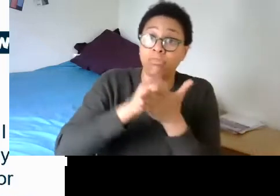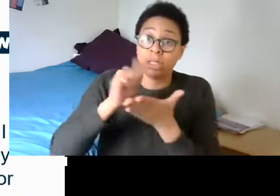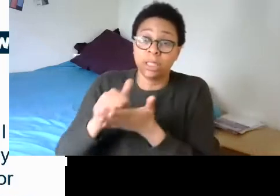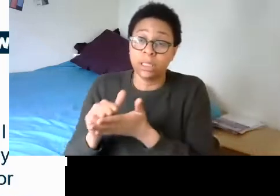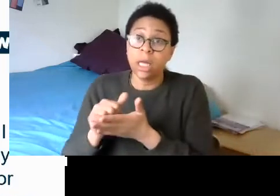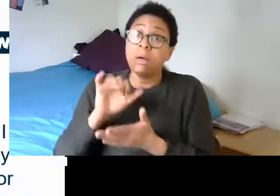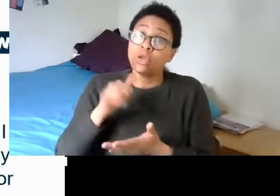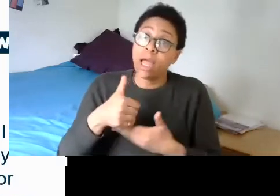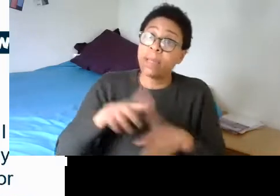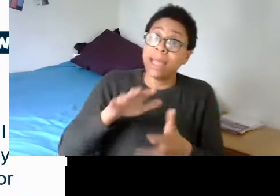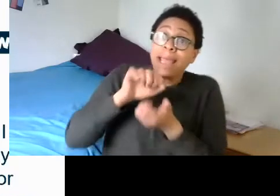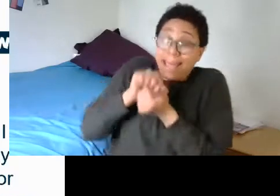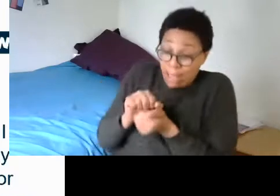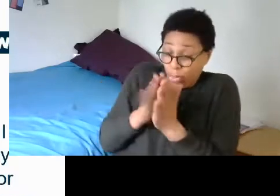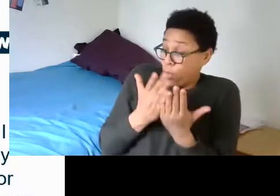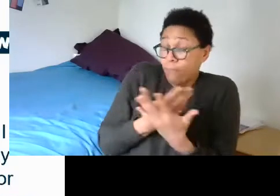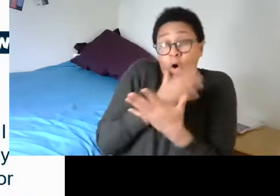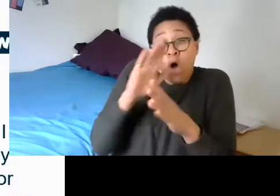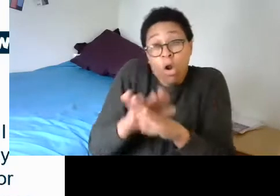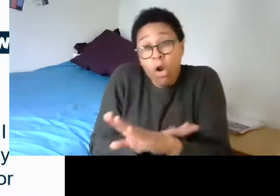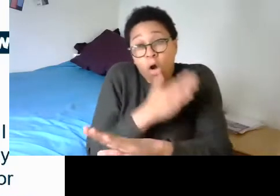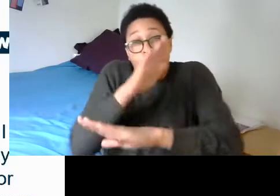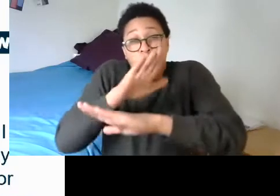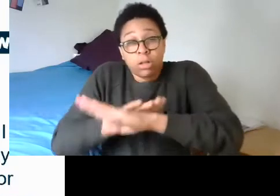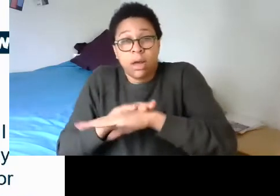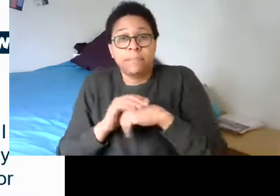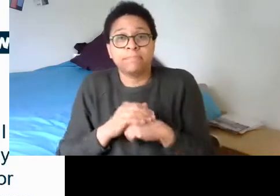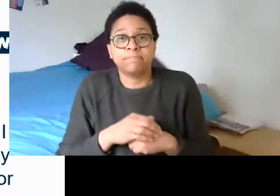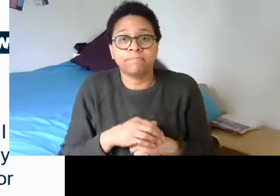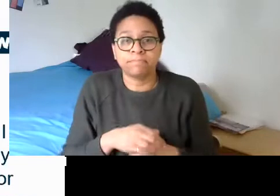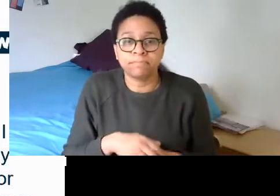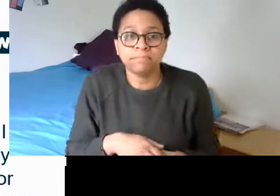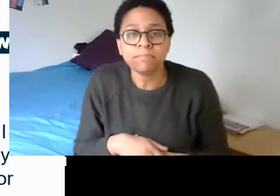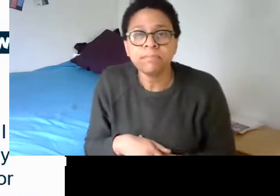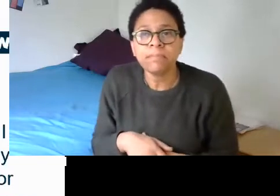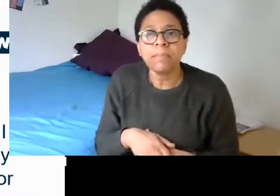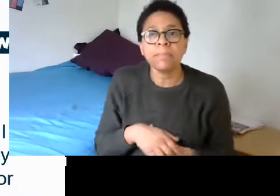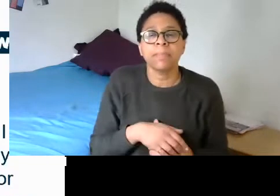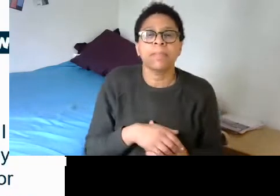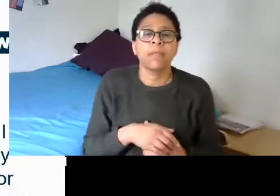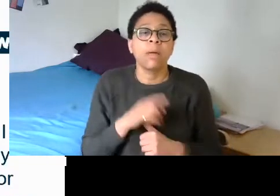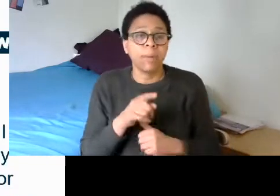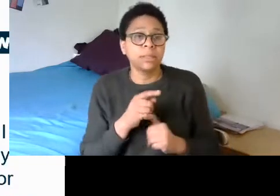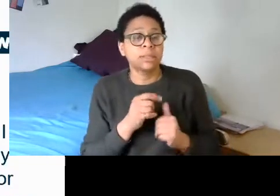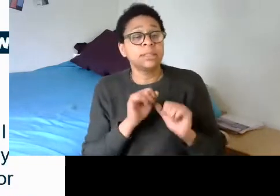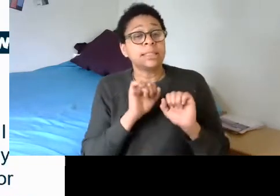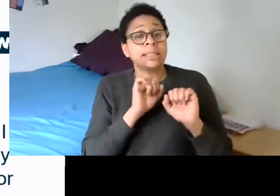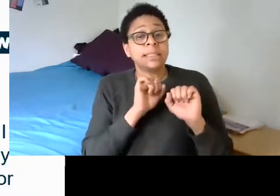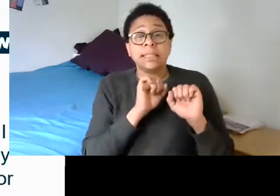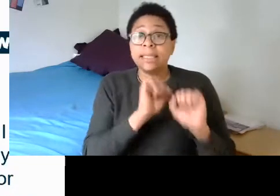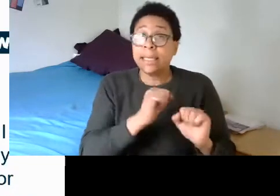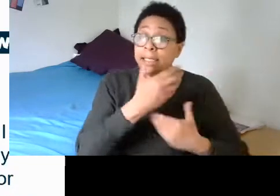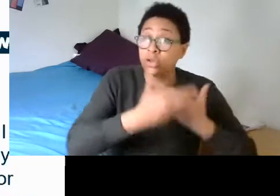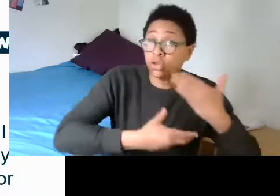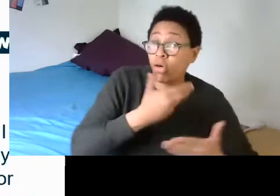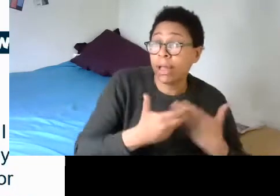might have held this on for a long time. But none of this extensive marginalia and none of this story was previously recorded on the catalogue. And it was